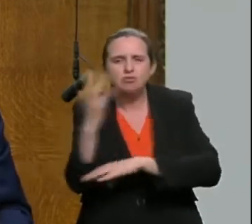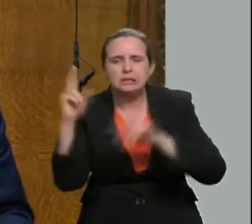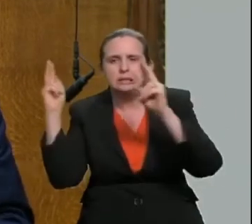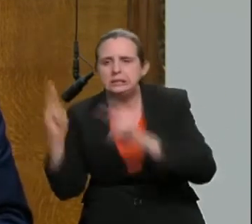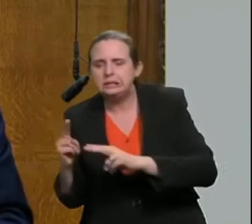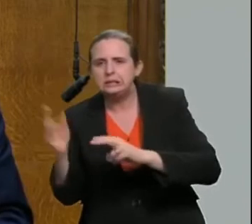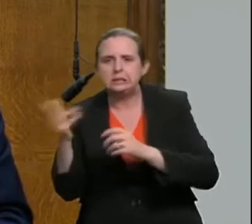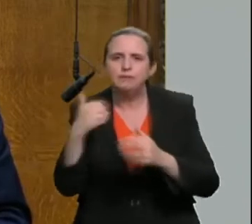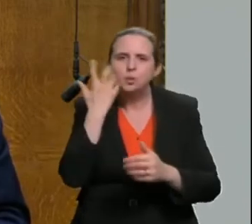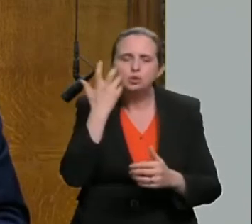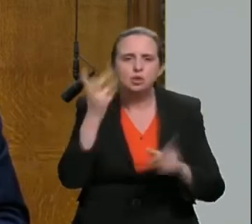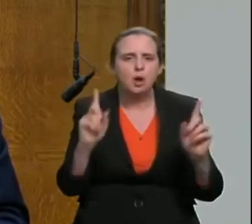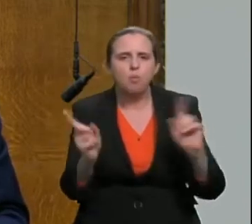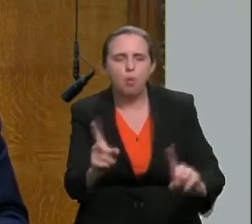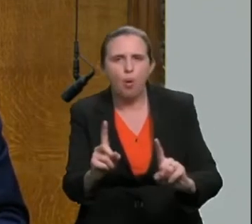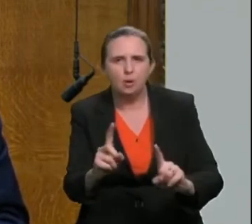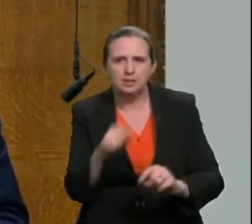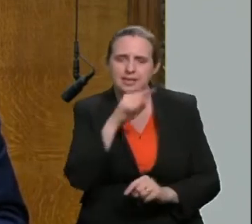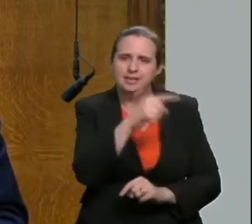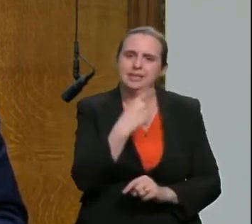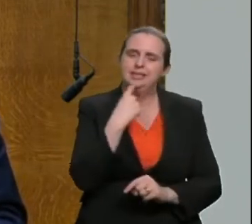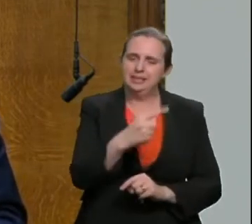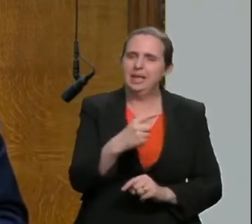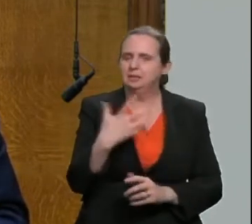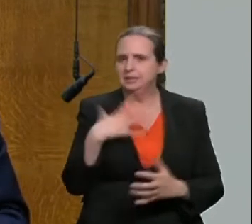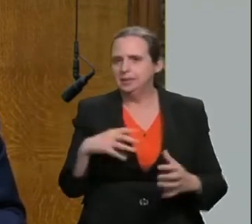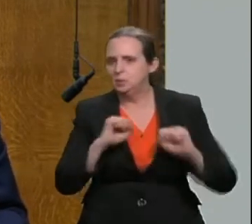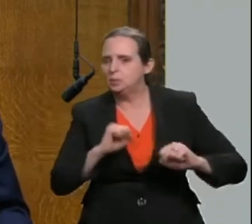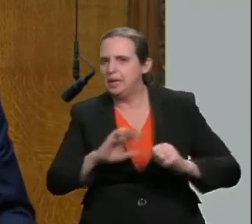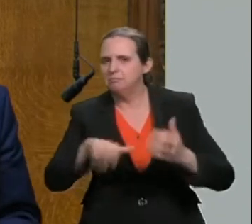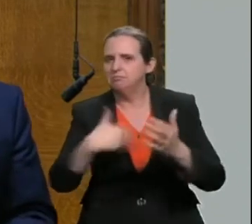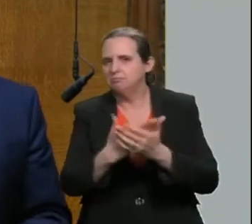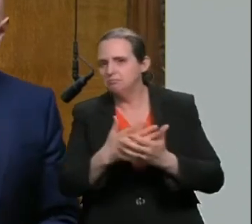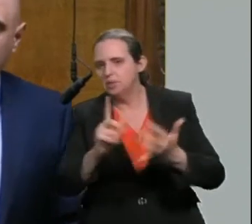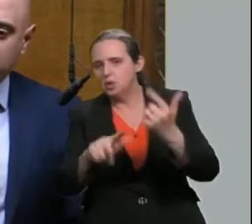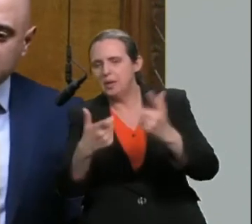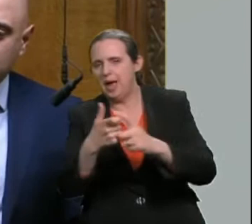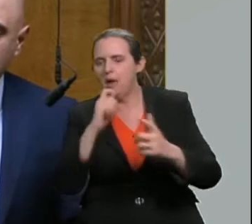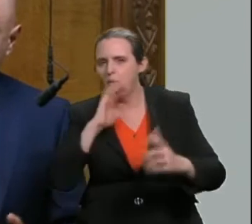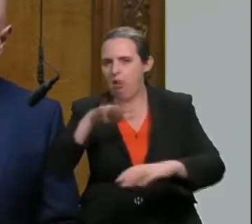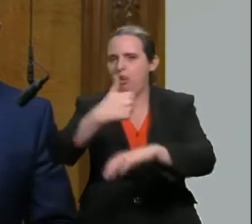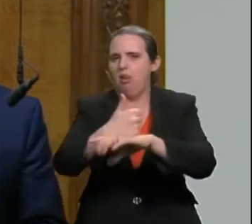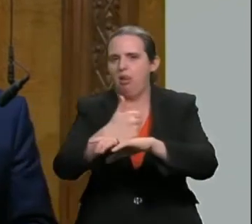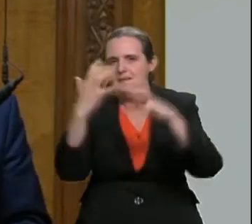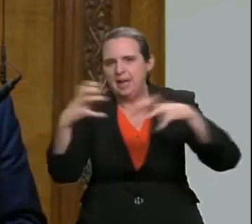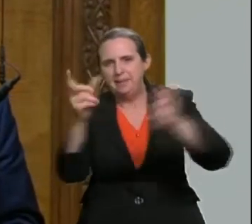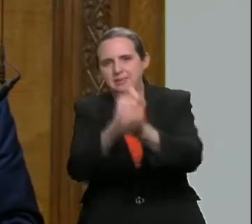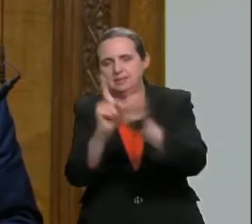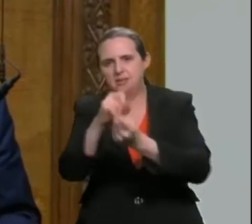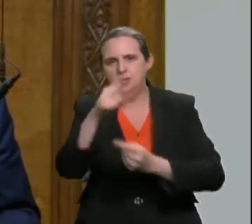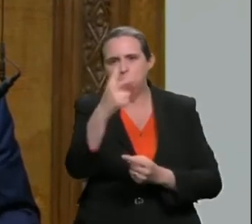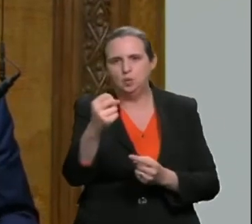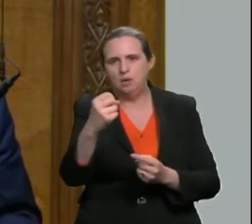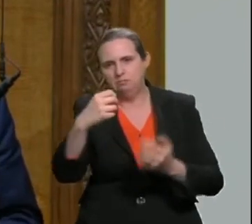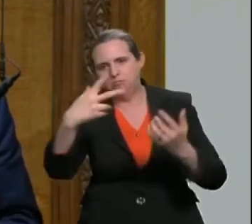until after the UK had hosted the COP26 summit. But now, given that the summit has been delayed until later this year,